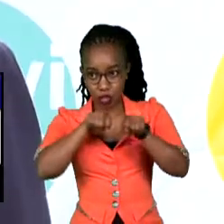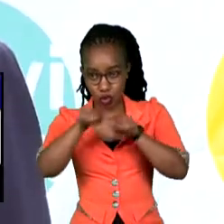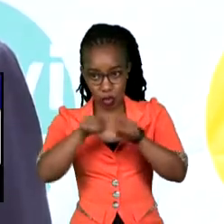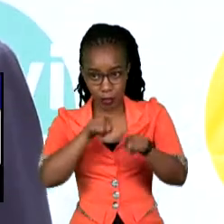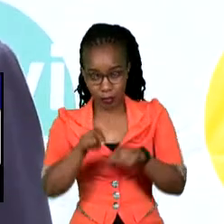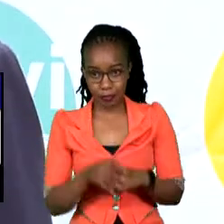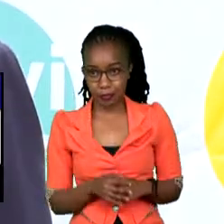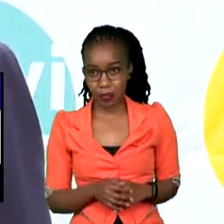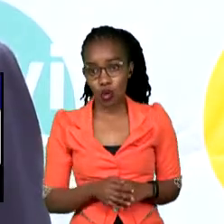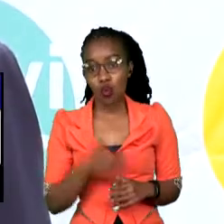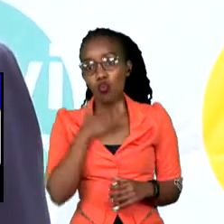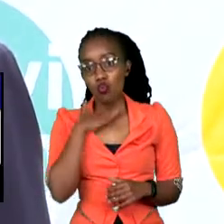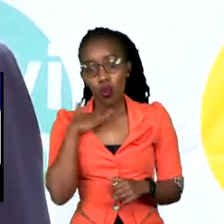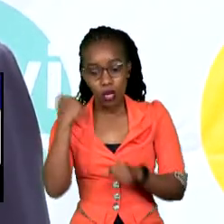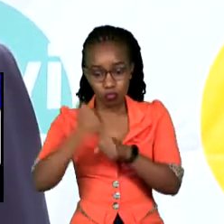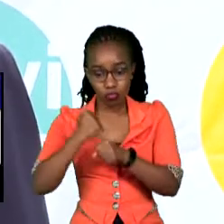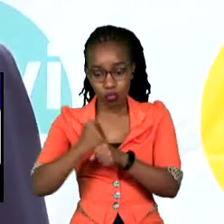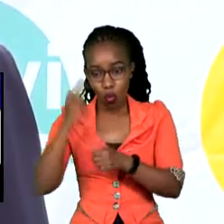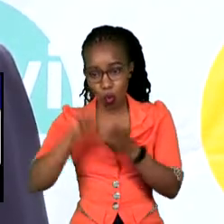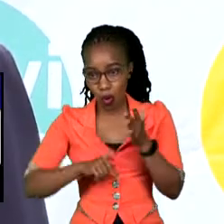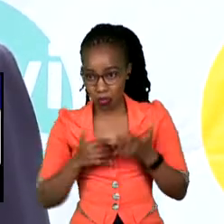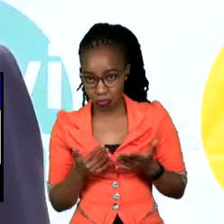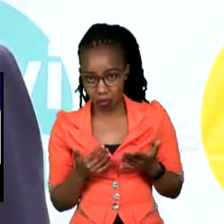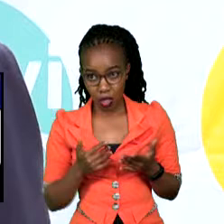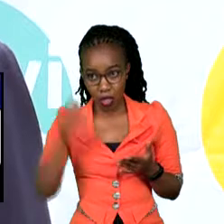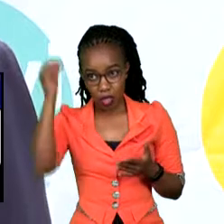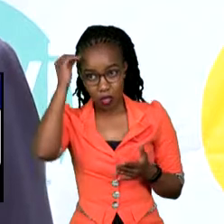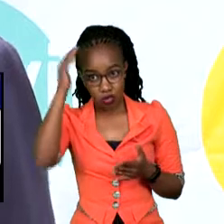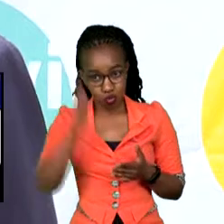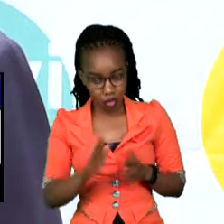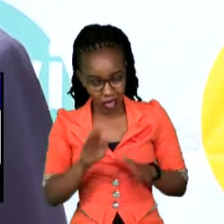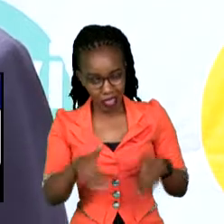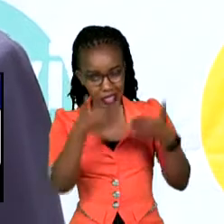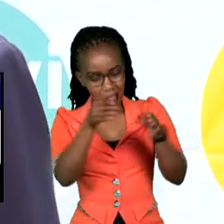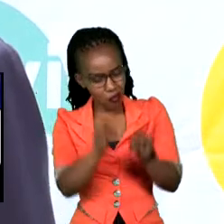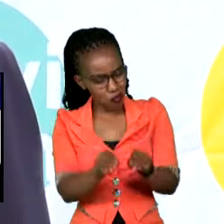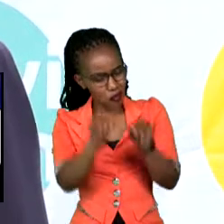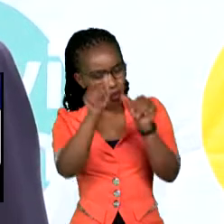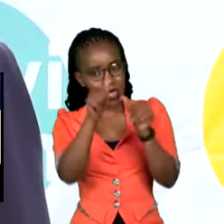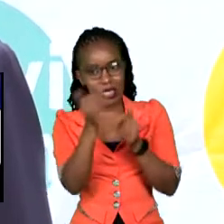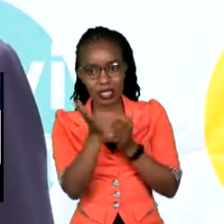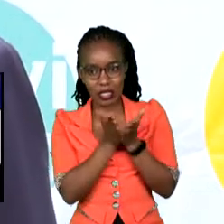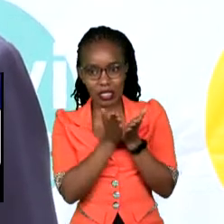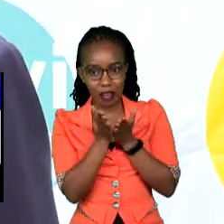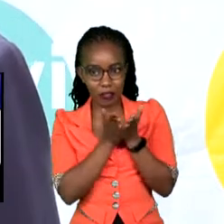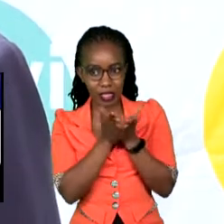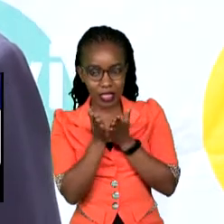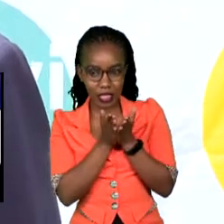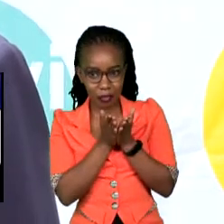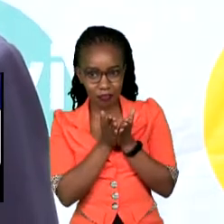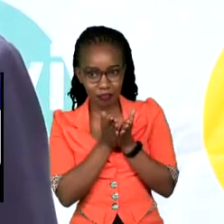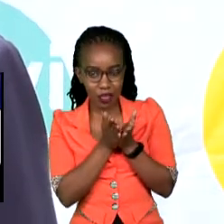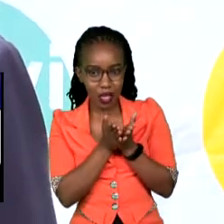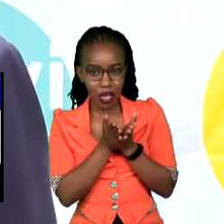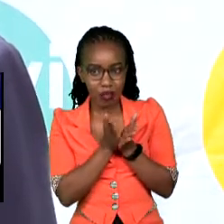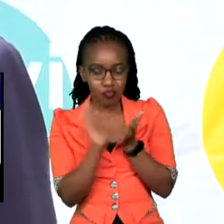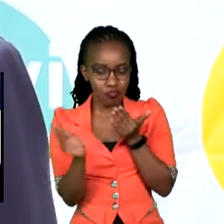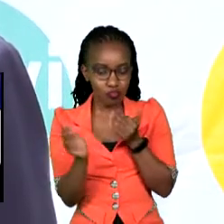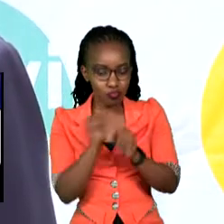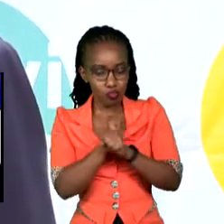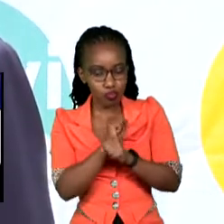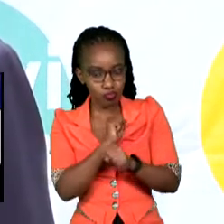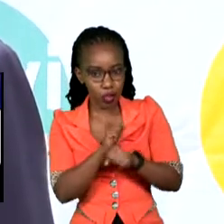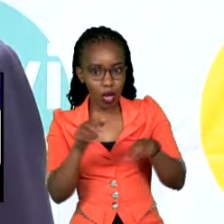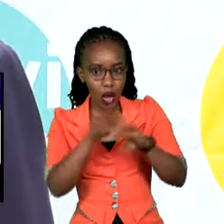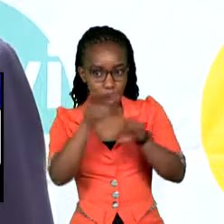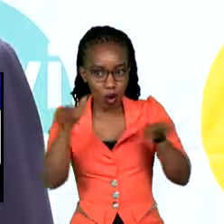So what we want to do is to give the students the quality service in the rooms. We want to maintain the rooms well. We want good